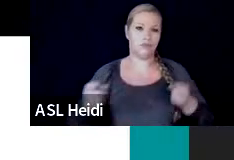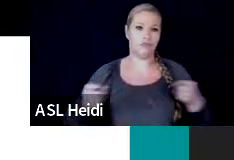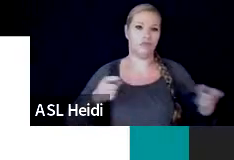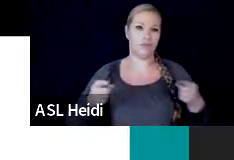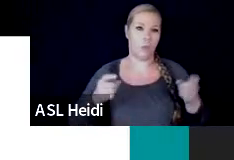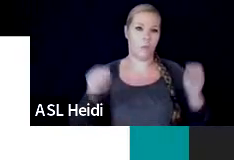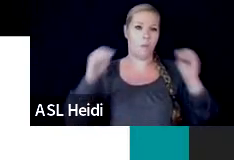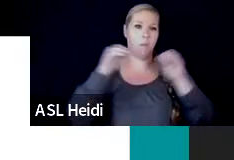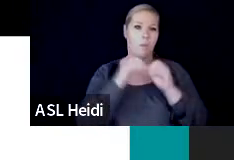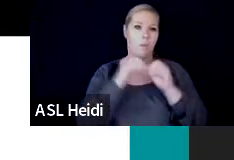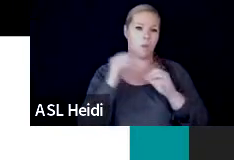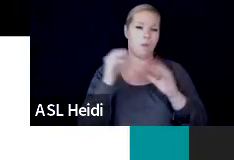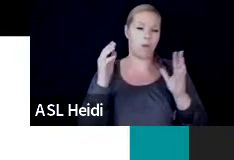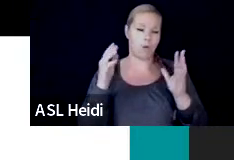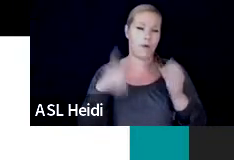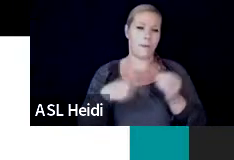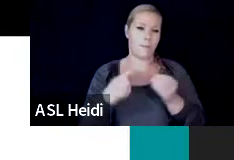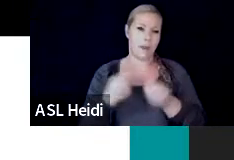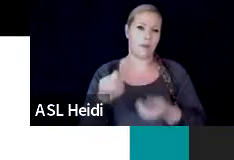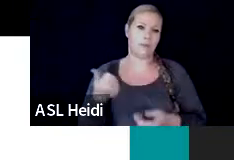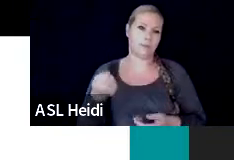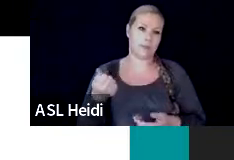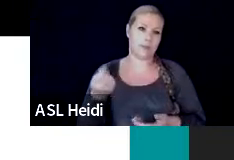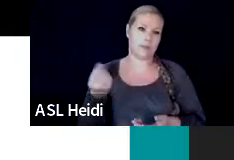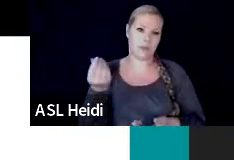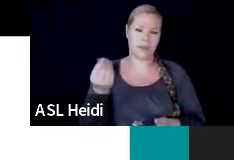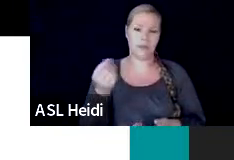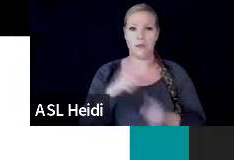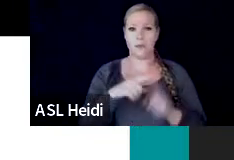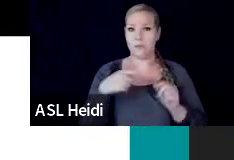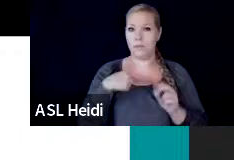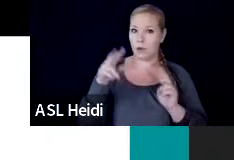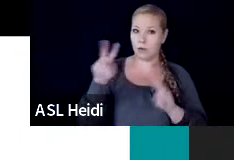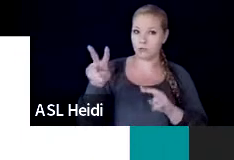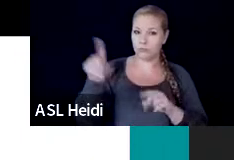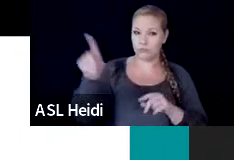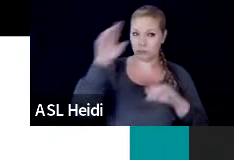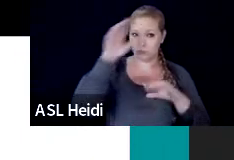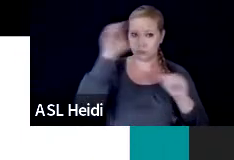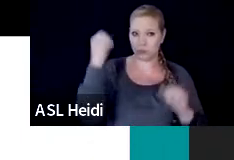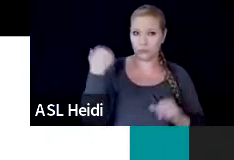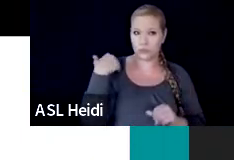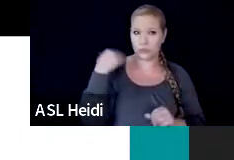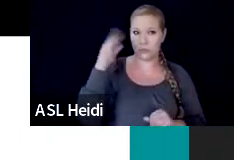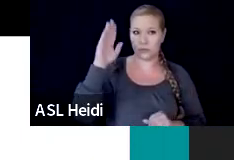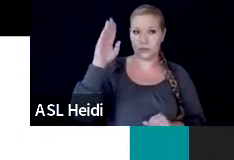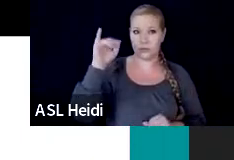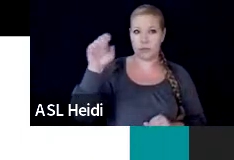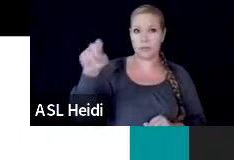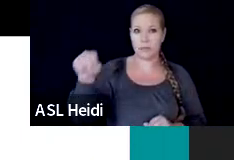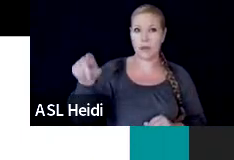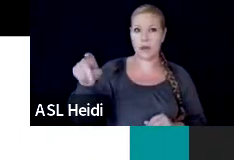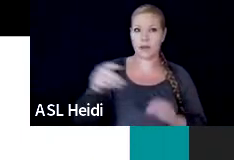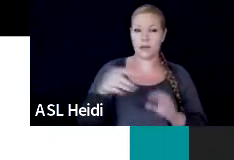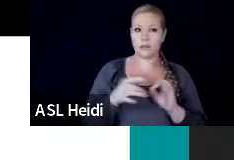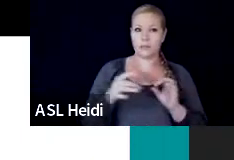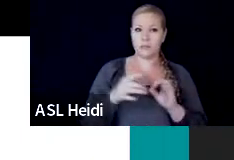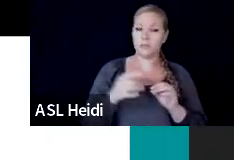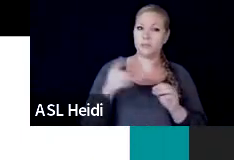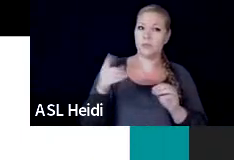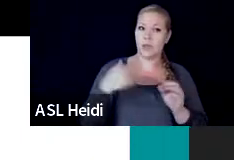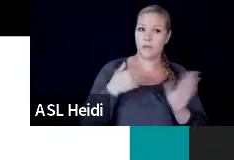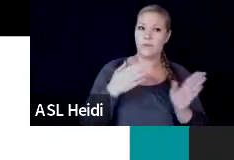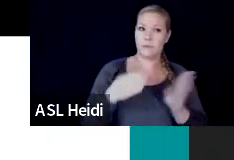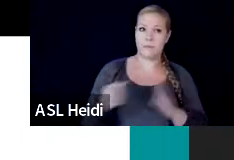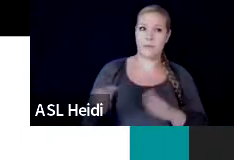his commitment to the infrastructure improvement that he has put on the table for the nation.